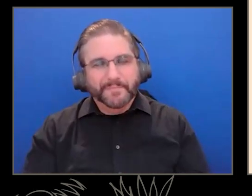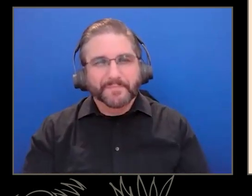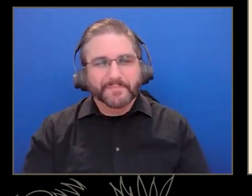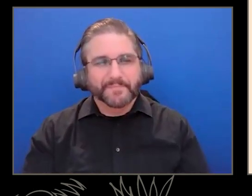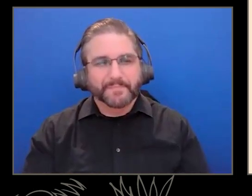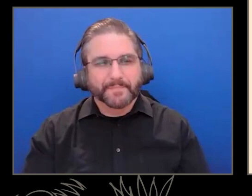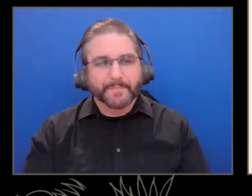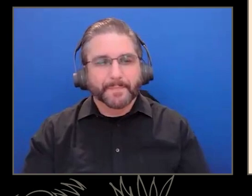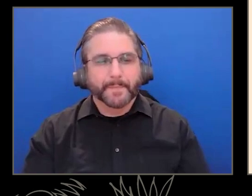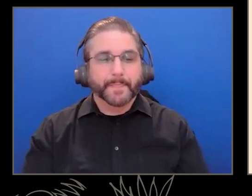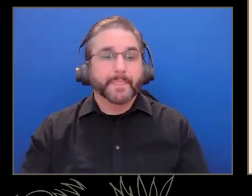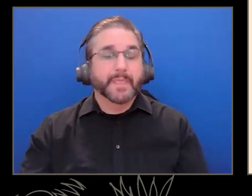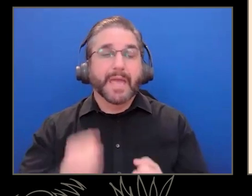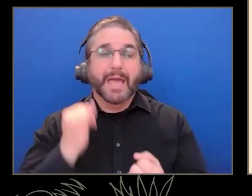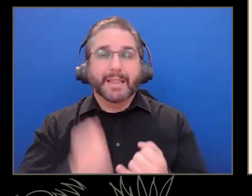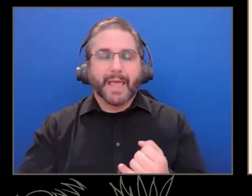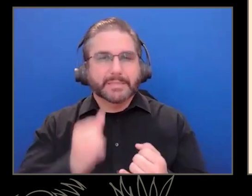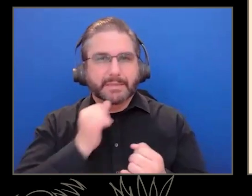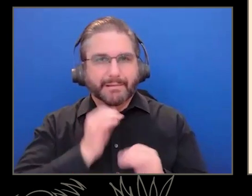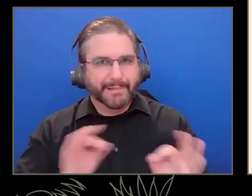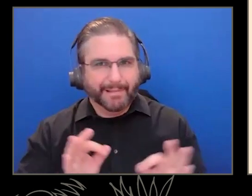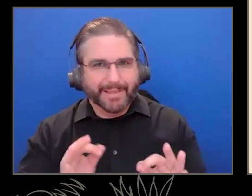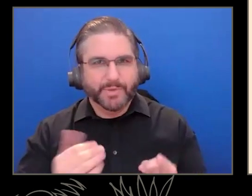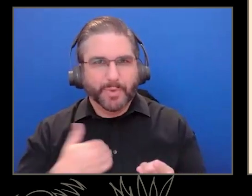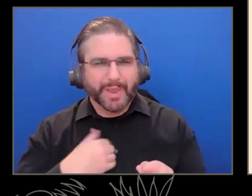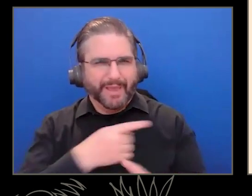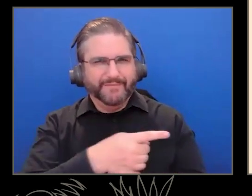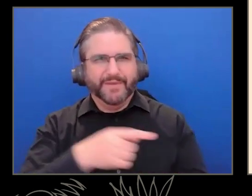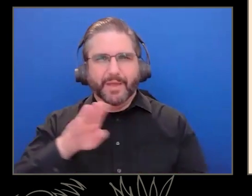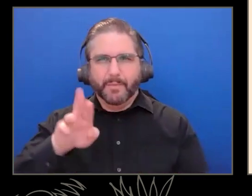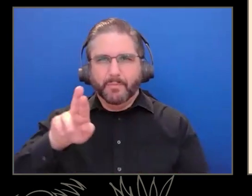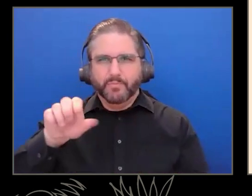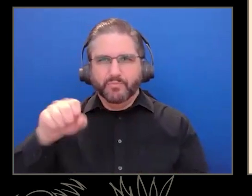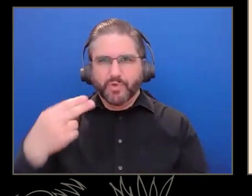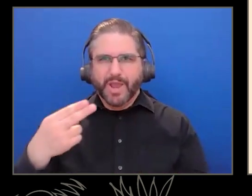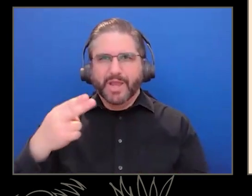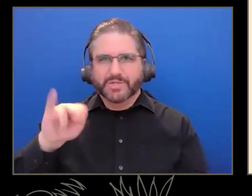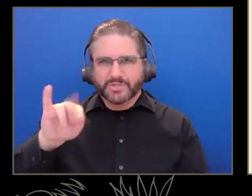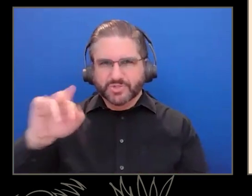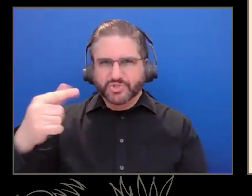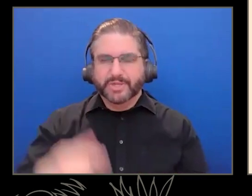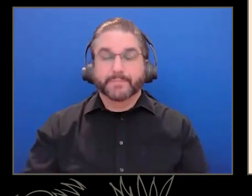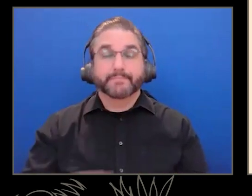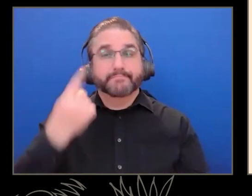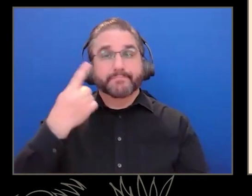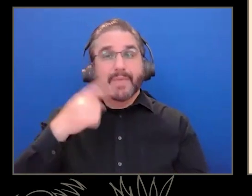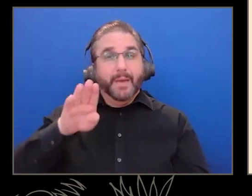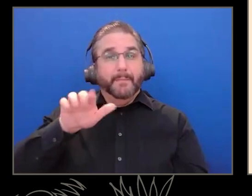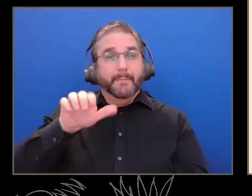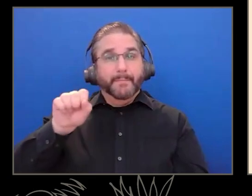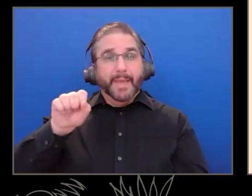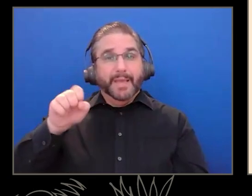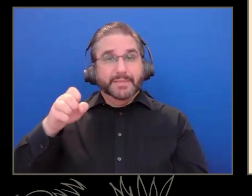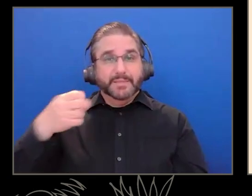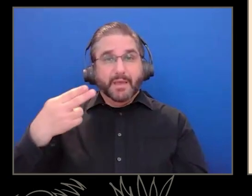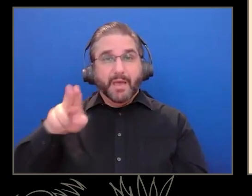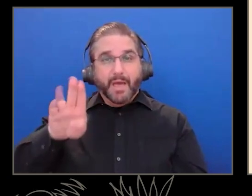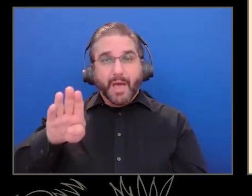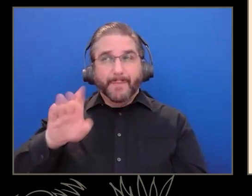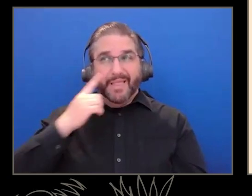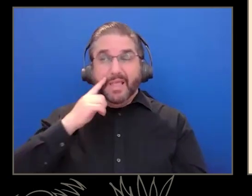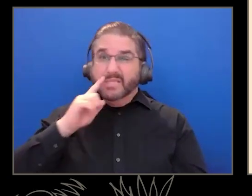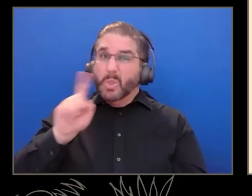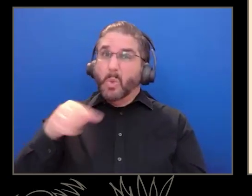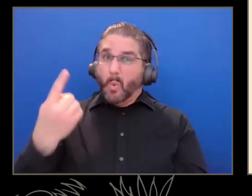Last but not least, we have branching. BaseHub is one of the only, if not the only, CMS